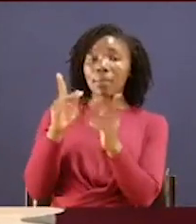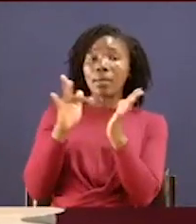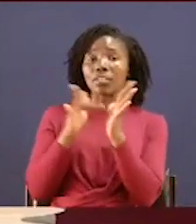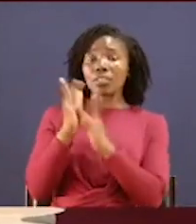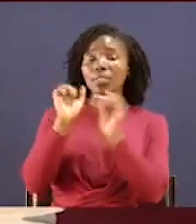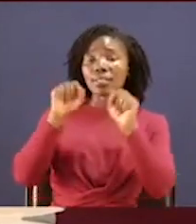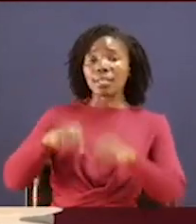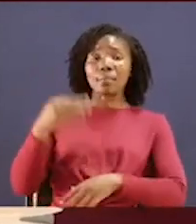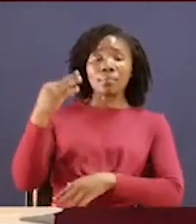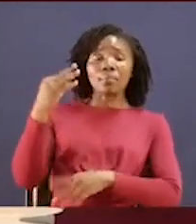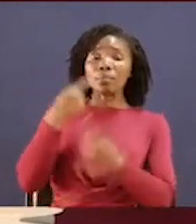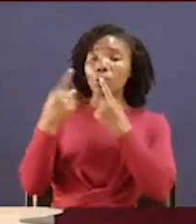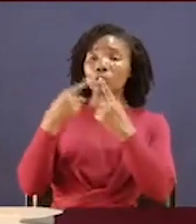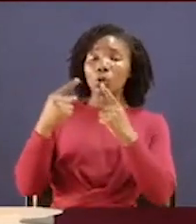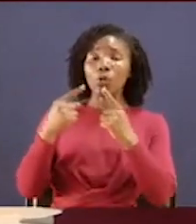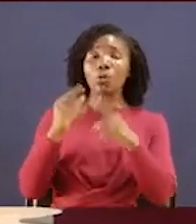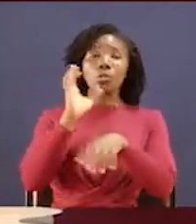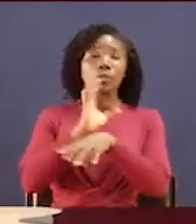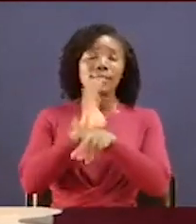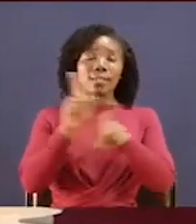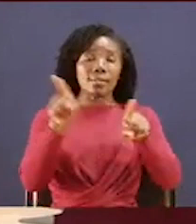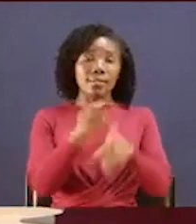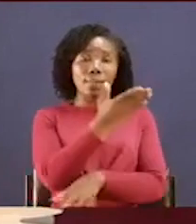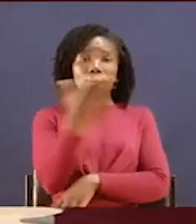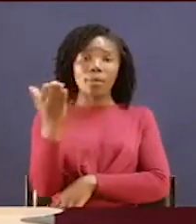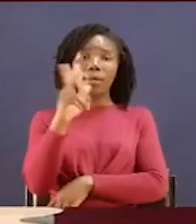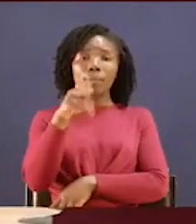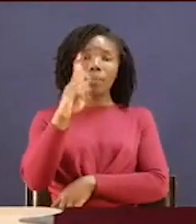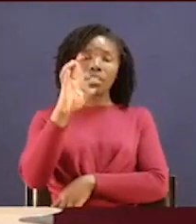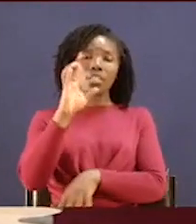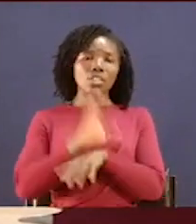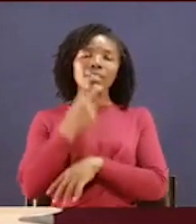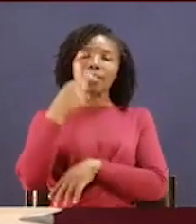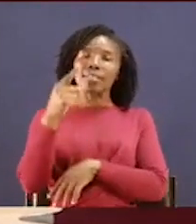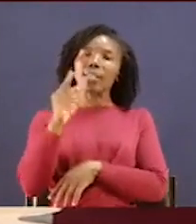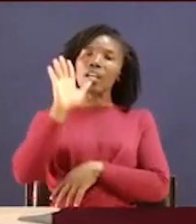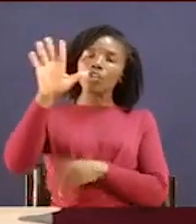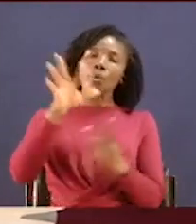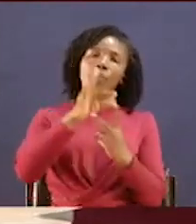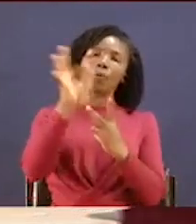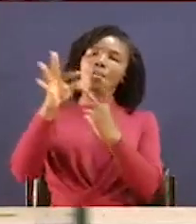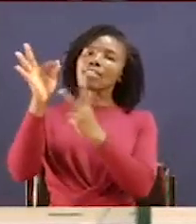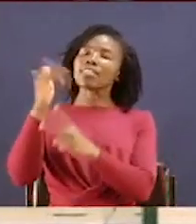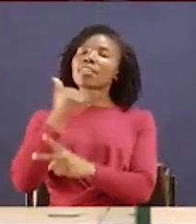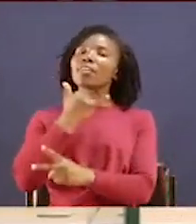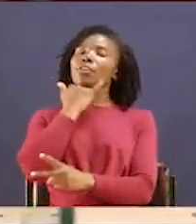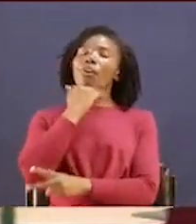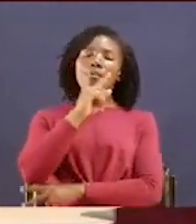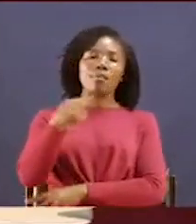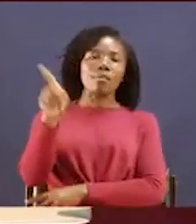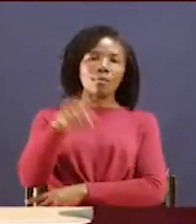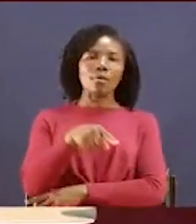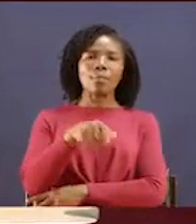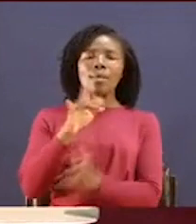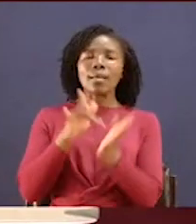whole church like Parklands Baptist Church and say, you got your priorities wrong. And he's saying, my meat is